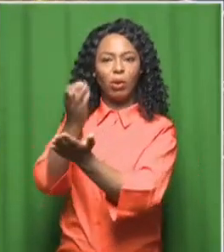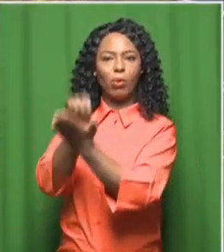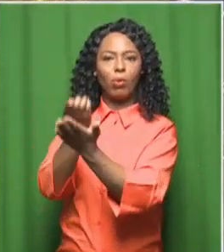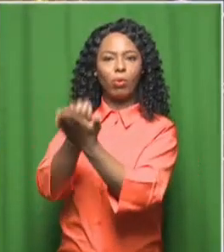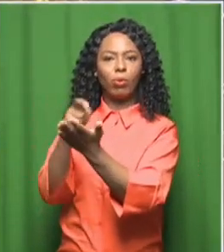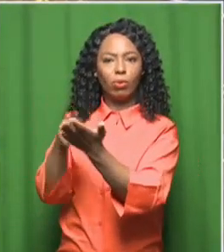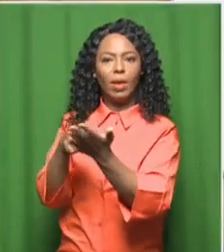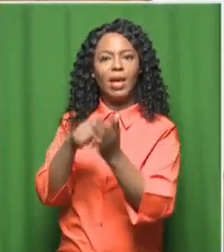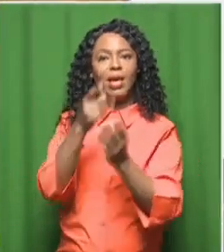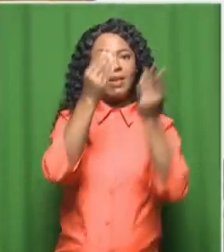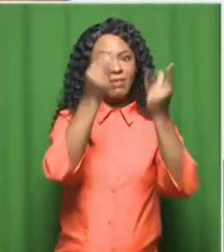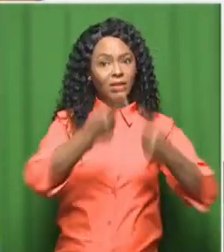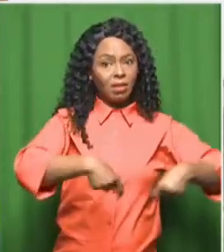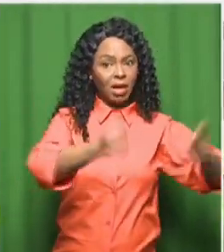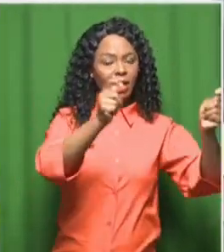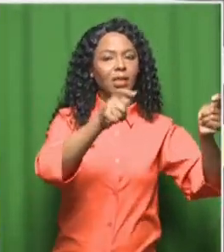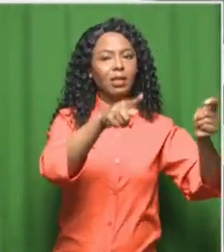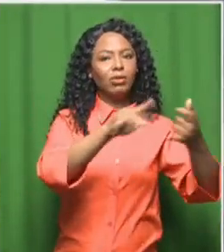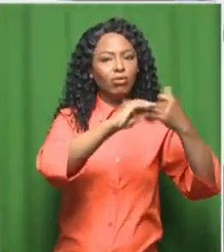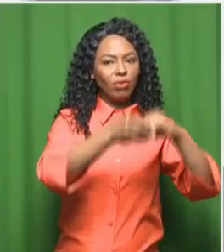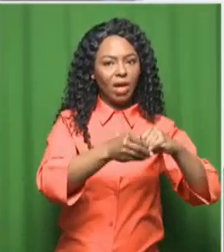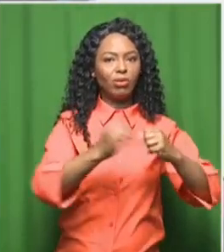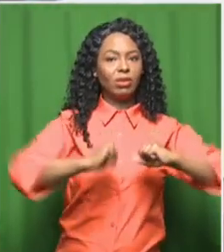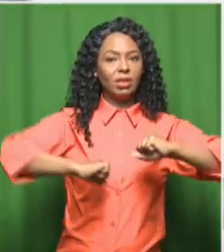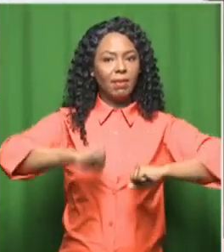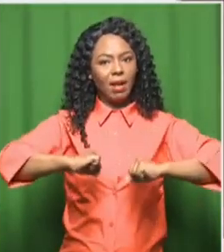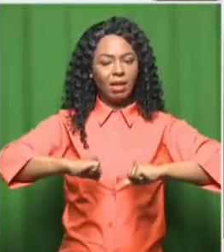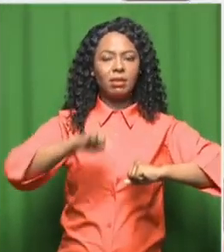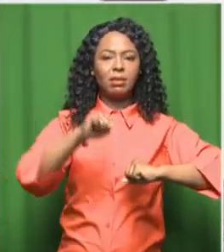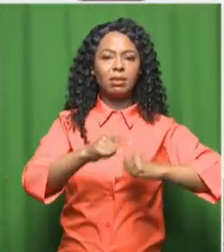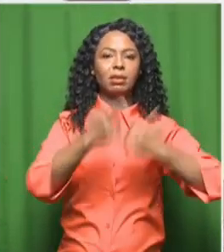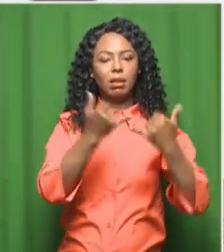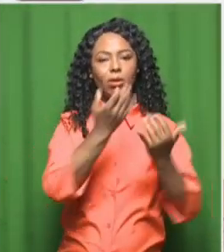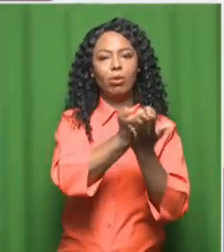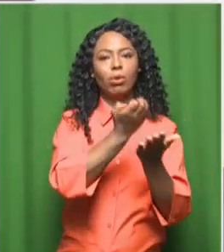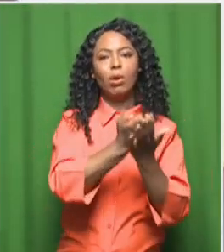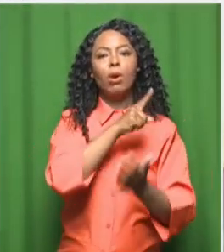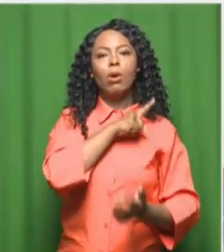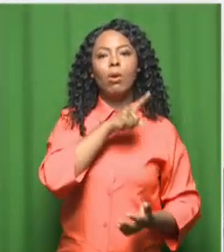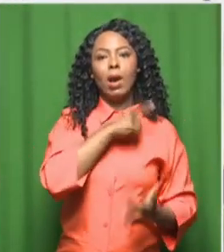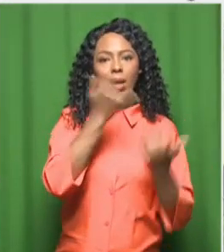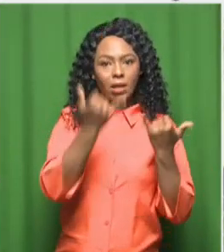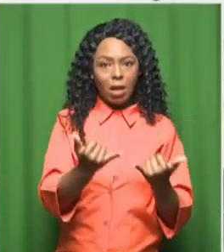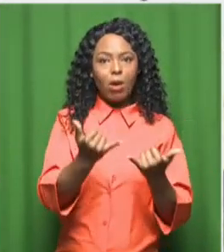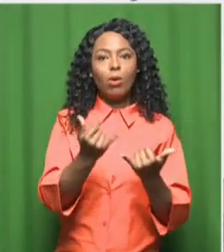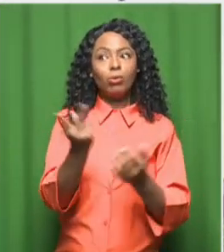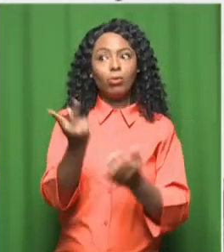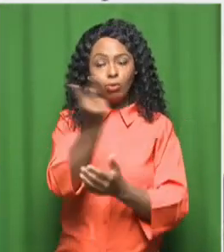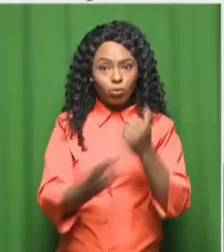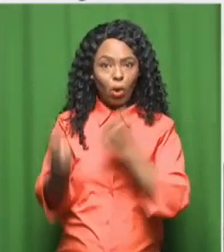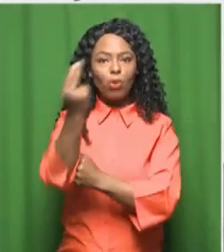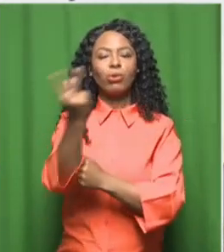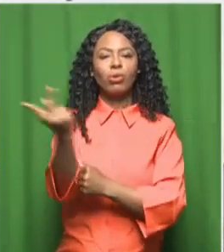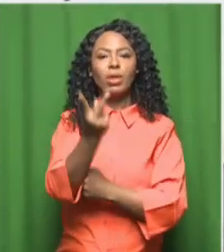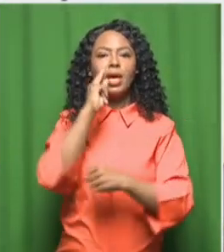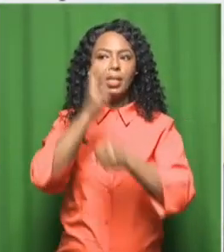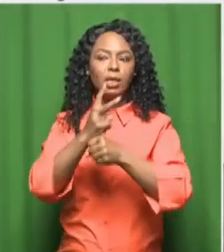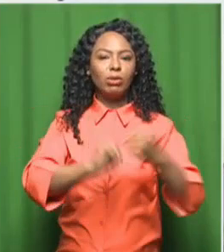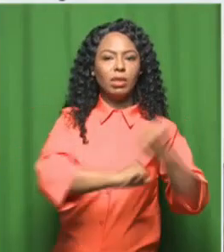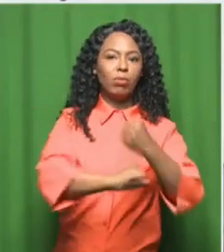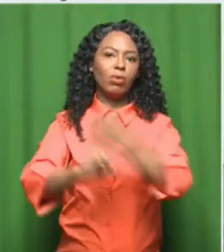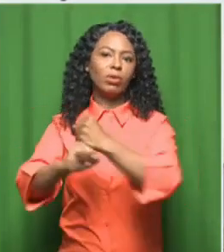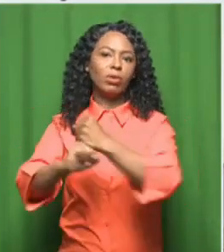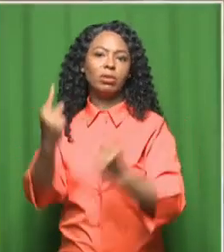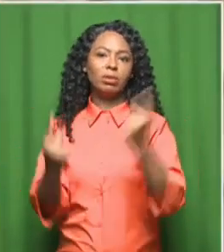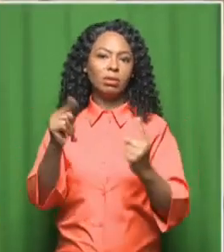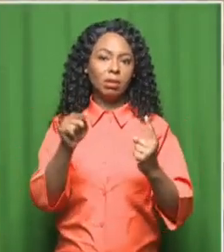got fiscal policy trying to stimulate the economy because of growth. So the two have to work hand in hand, and it's a very delicate balancing